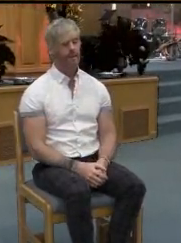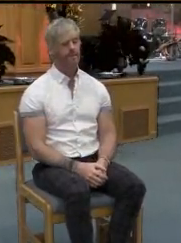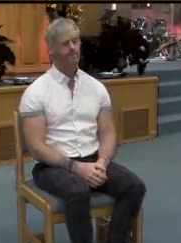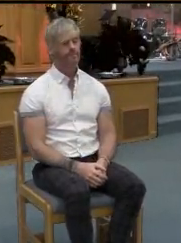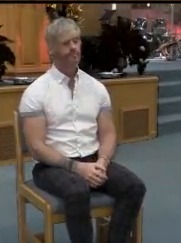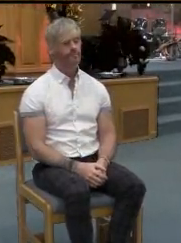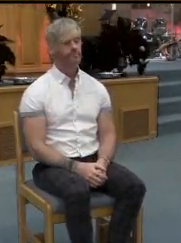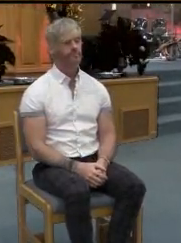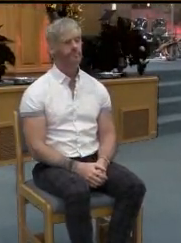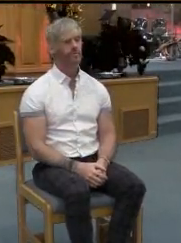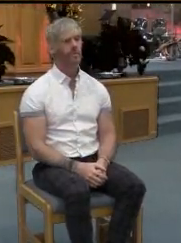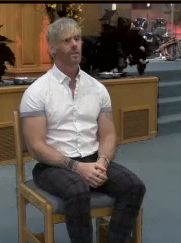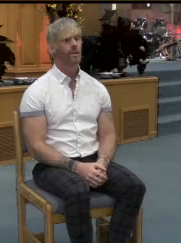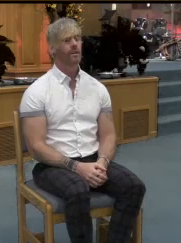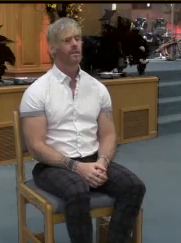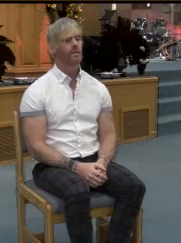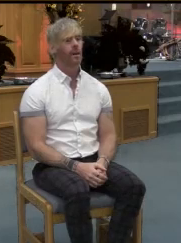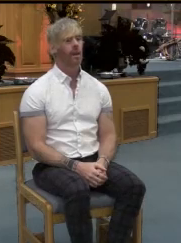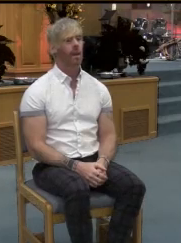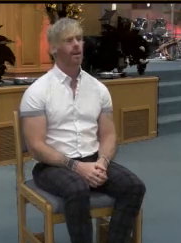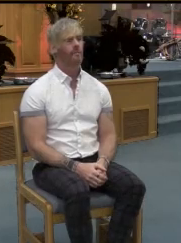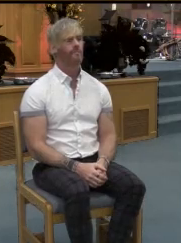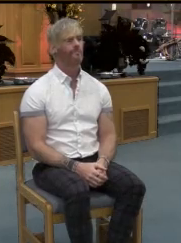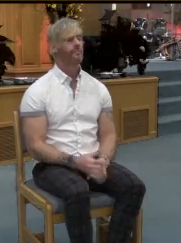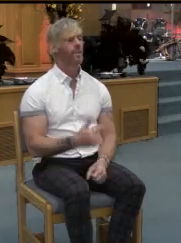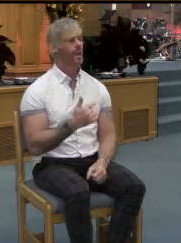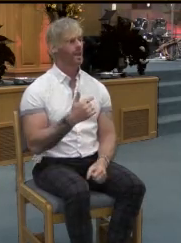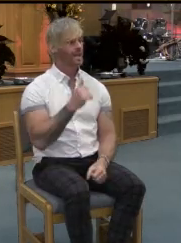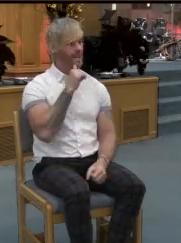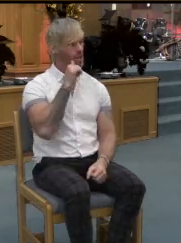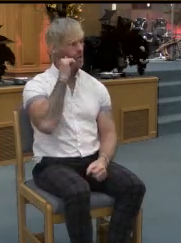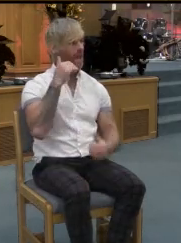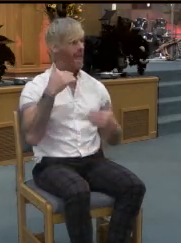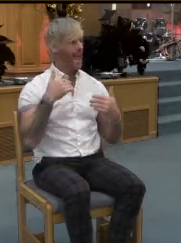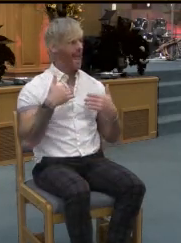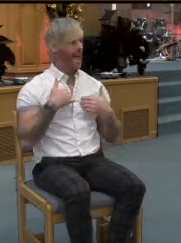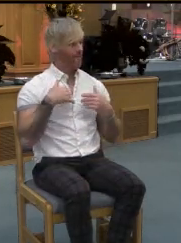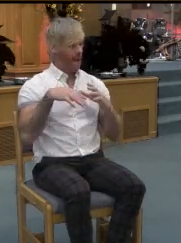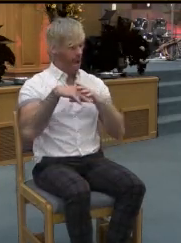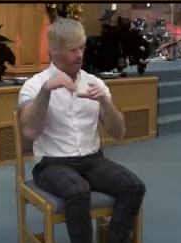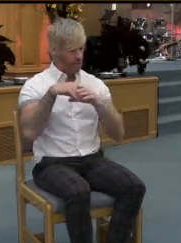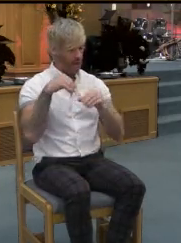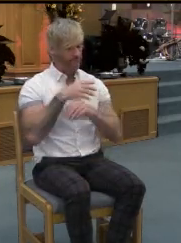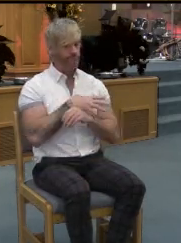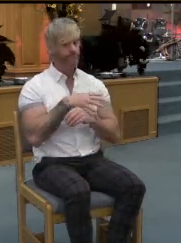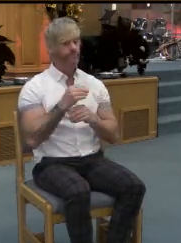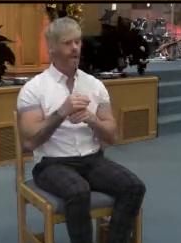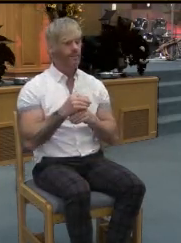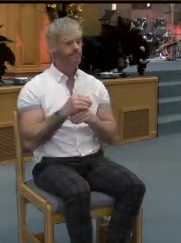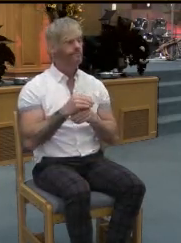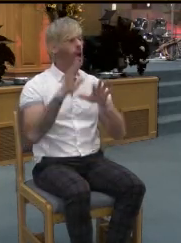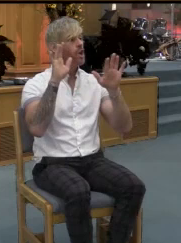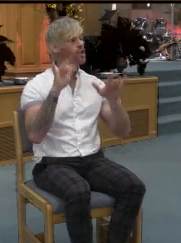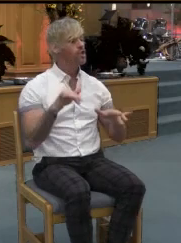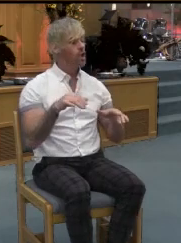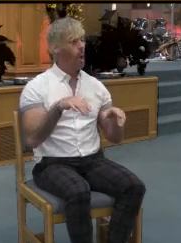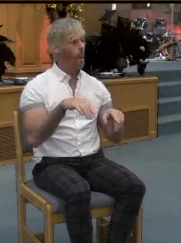I wish you could have driven by my driveway, but standing out there with my snow boots on, my shorts, and a water hose,